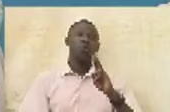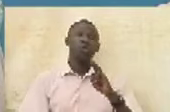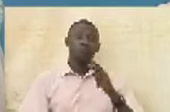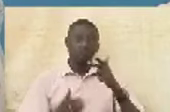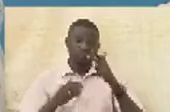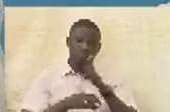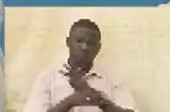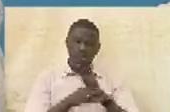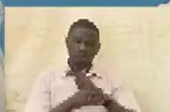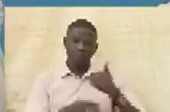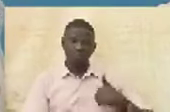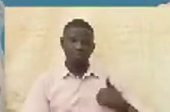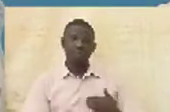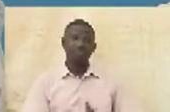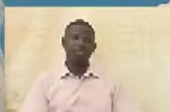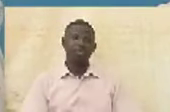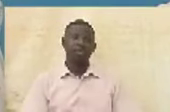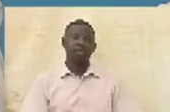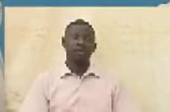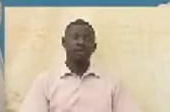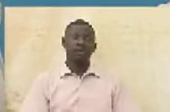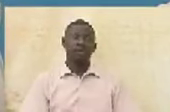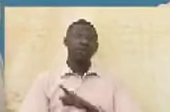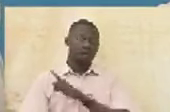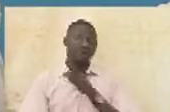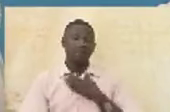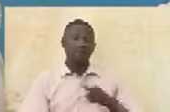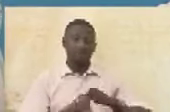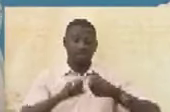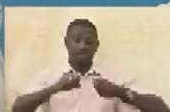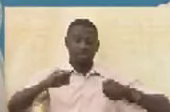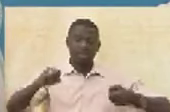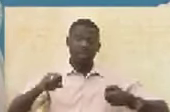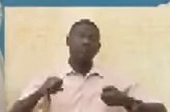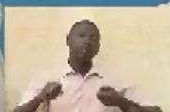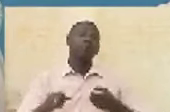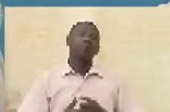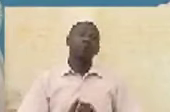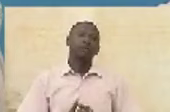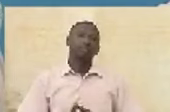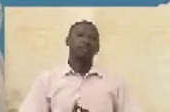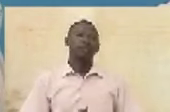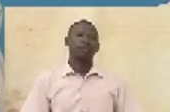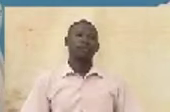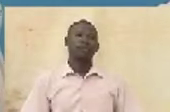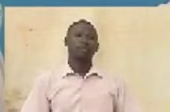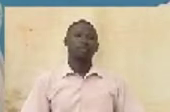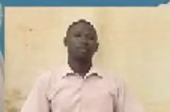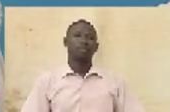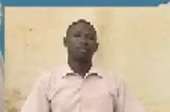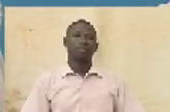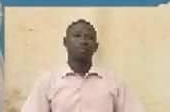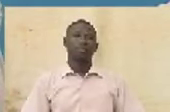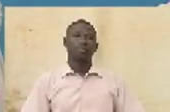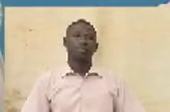kemen la nya para do ko. They were having the batons used by paras.